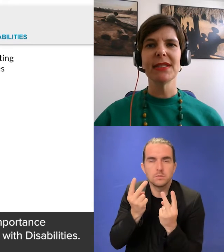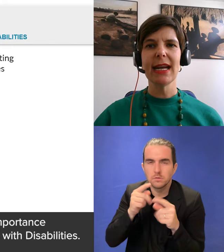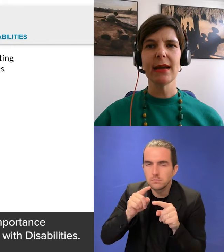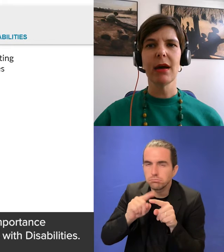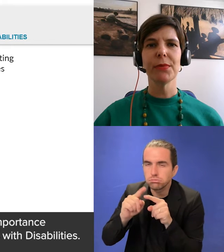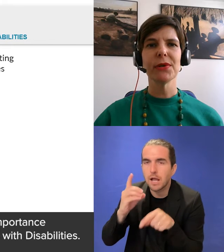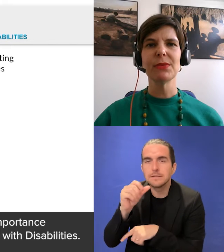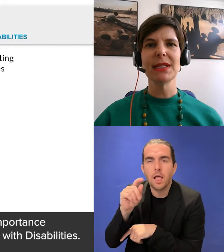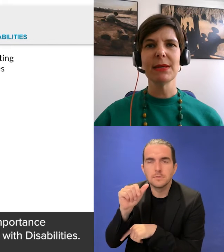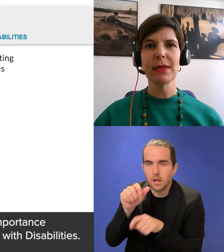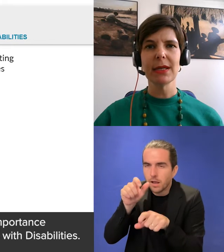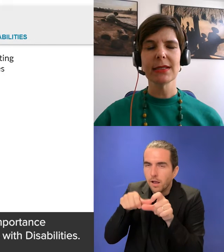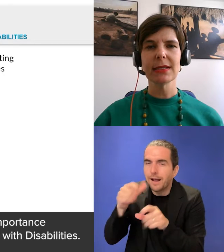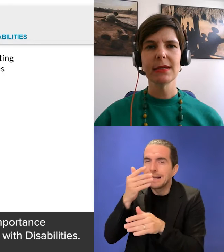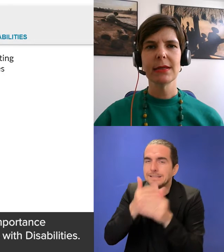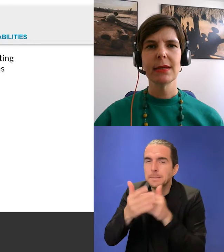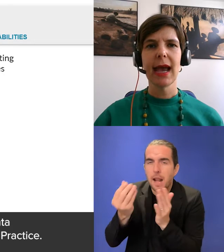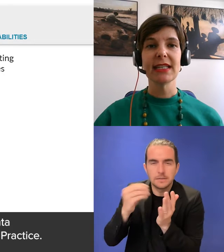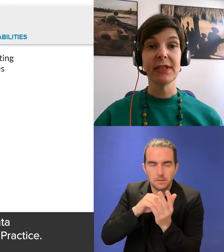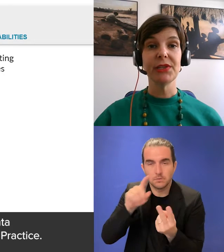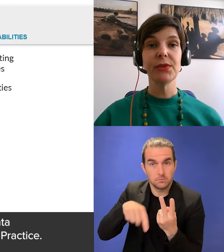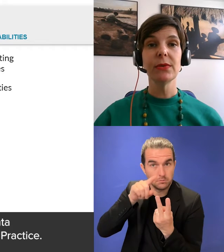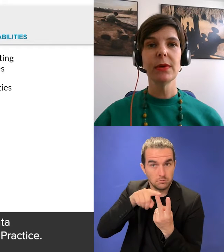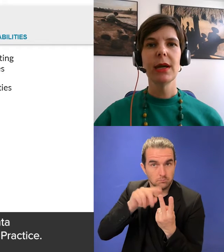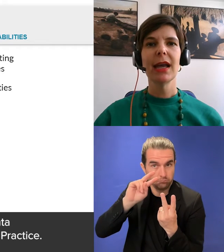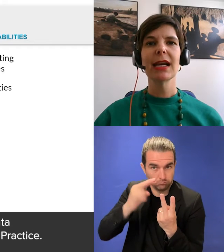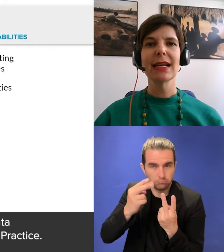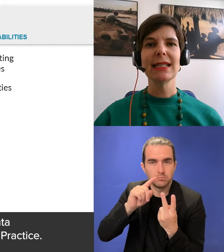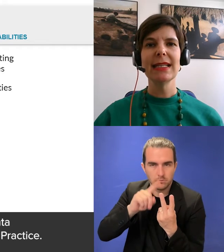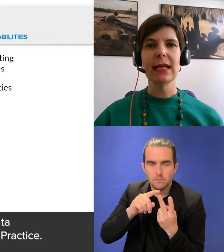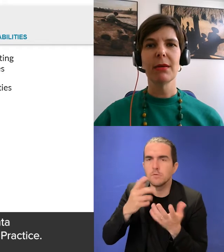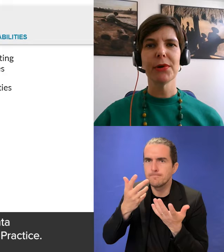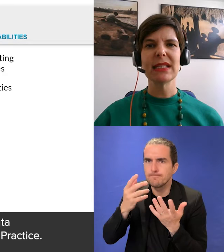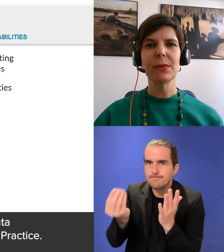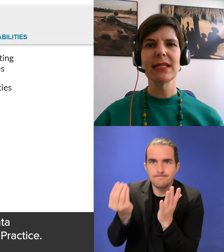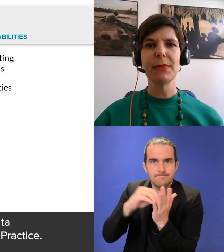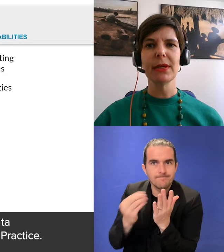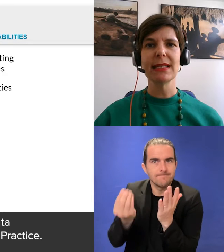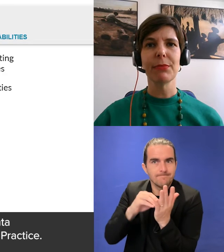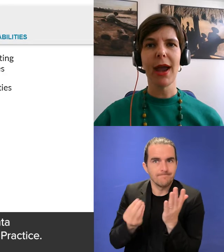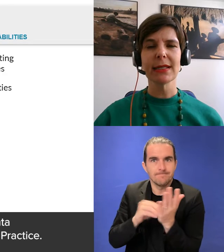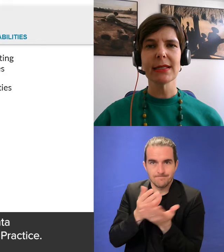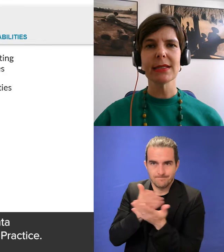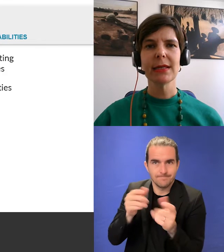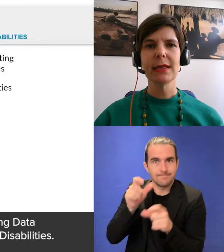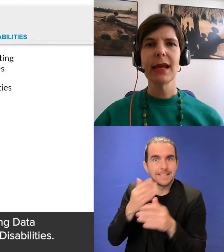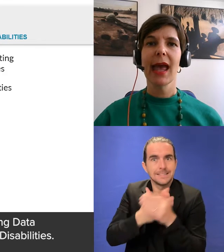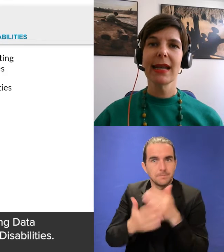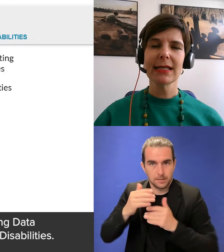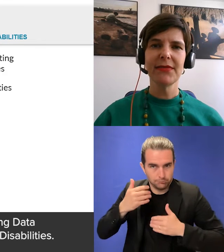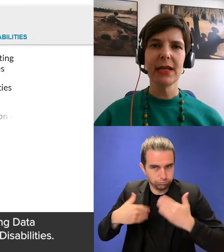collecting diverse data on persons with disabilities. Activity 2, collecting data on persons with disabilities in